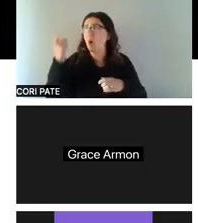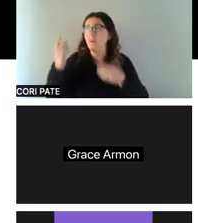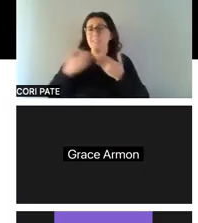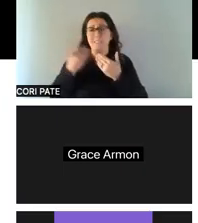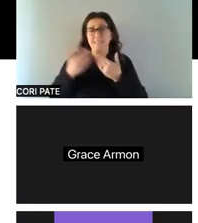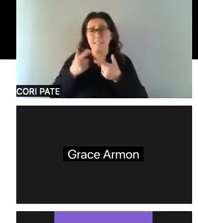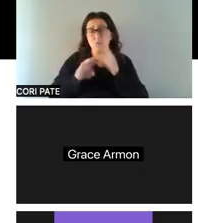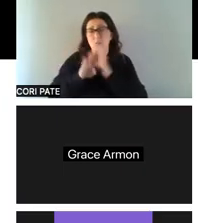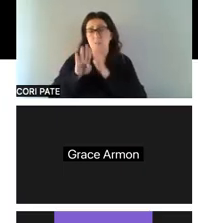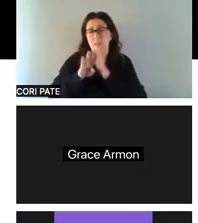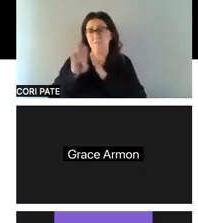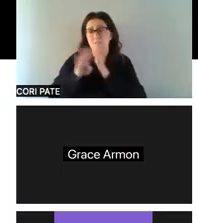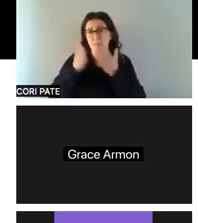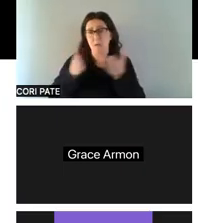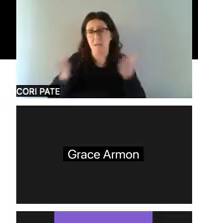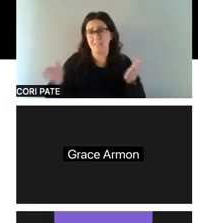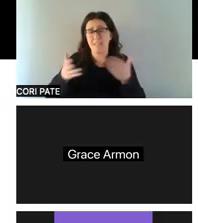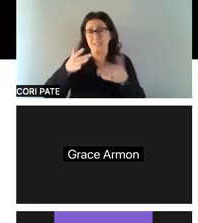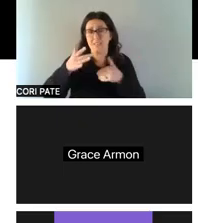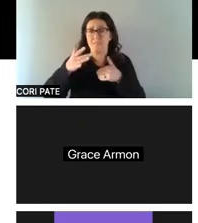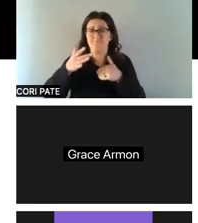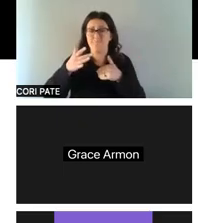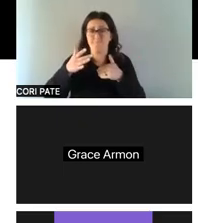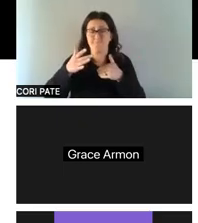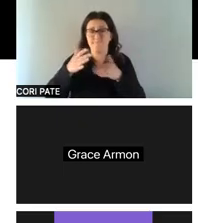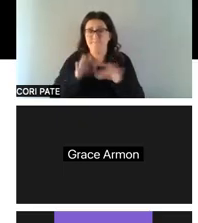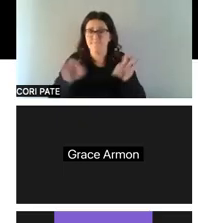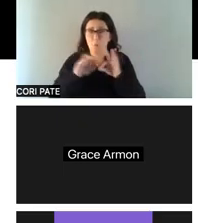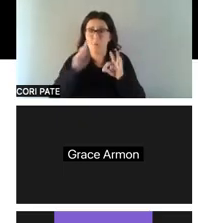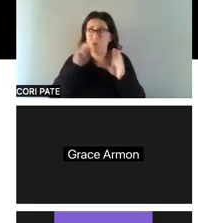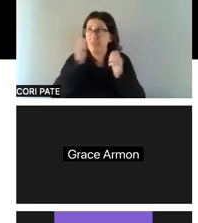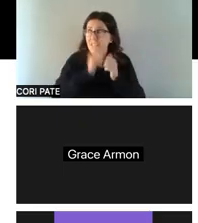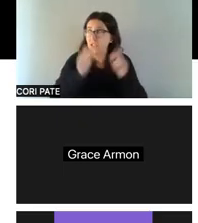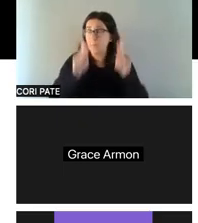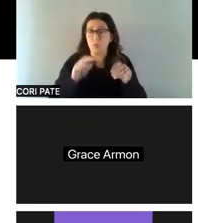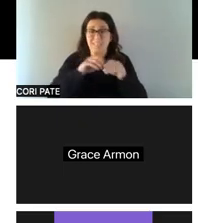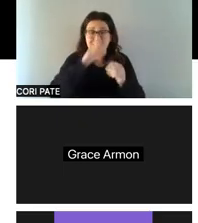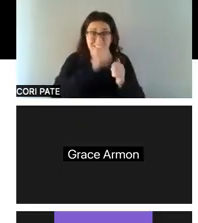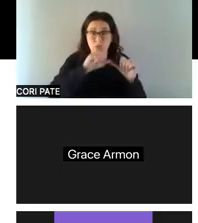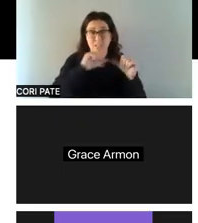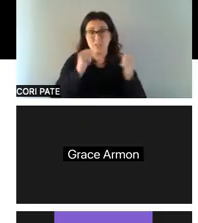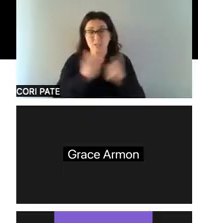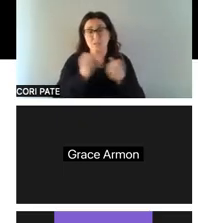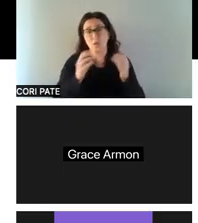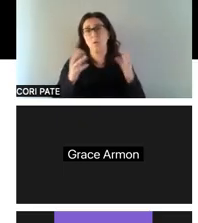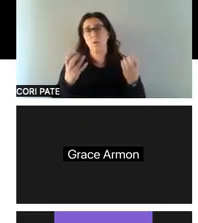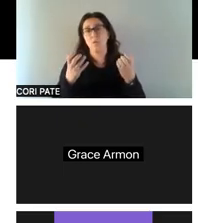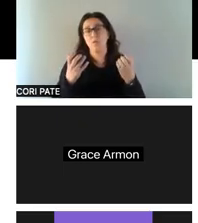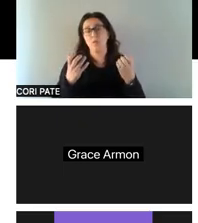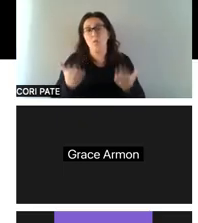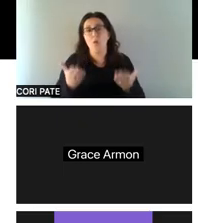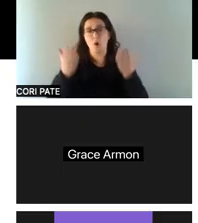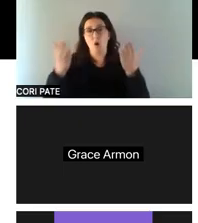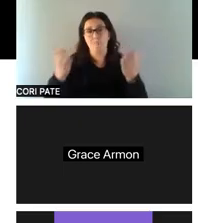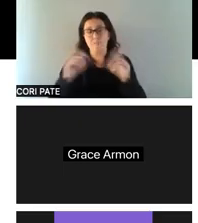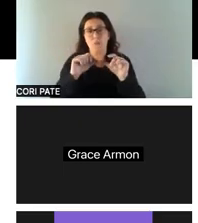going to be meaningful to every single person within the SWTCIE agencies. So we want to offer an area for you to kind